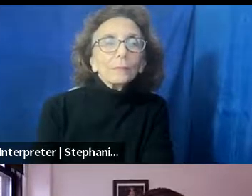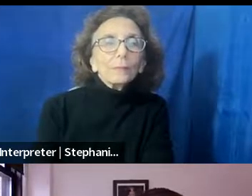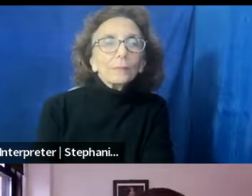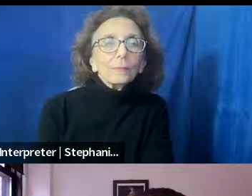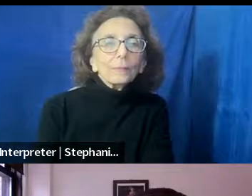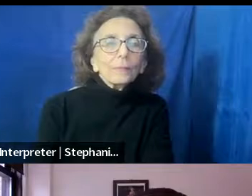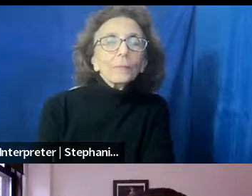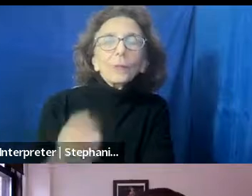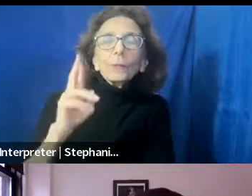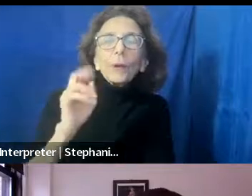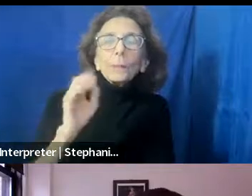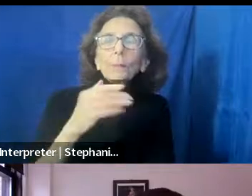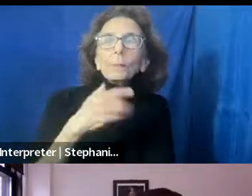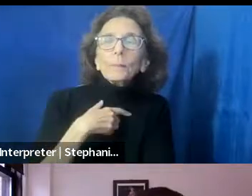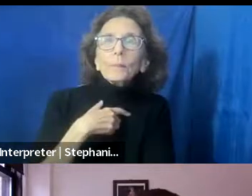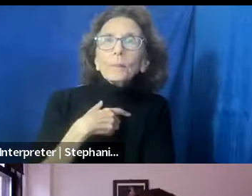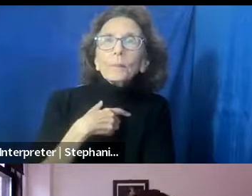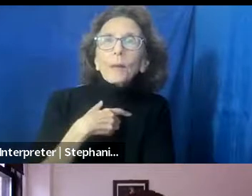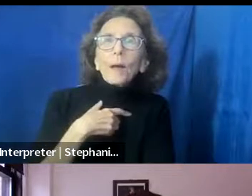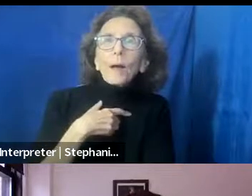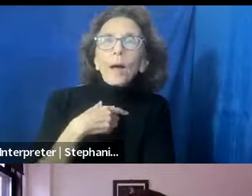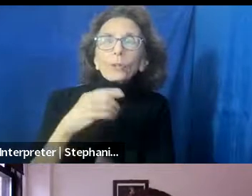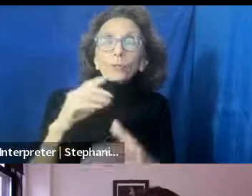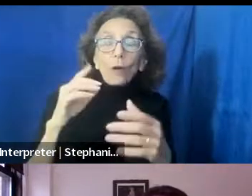I think I can answer the first half.